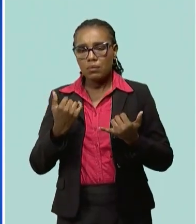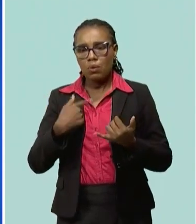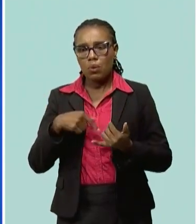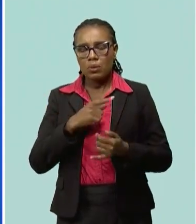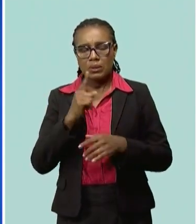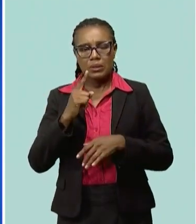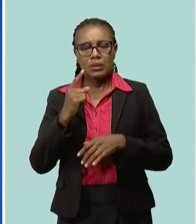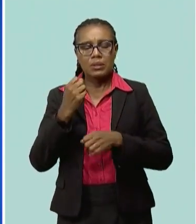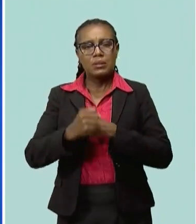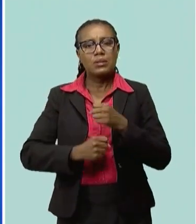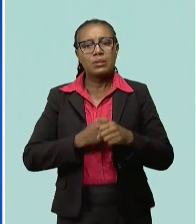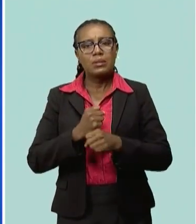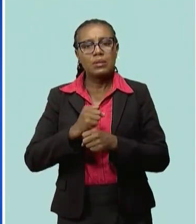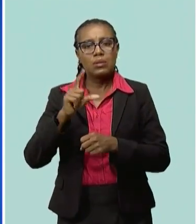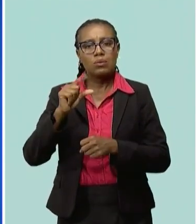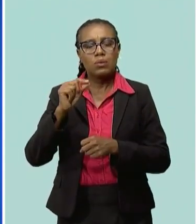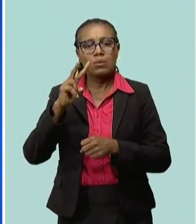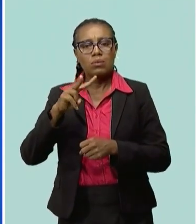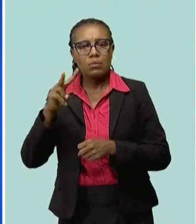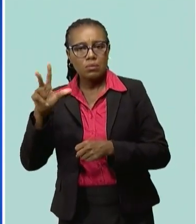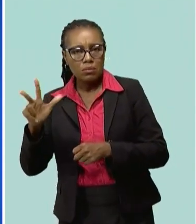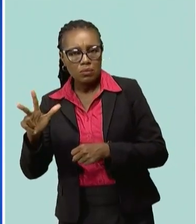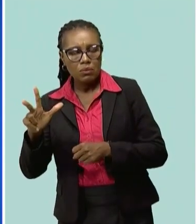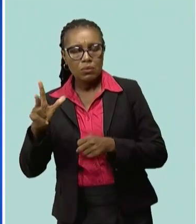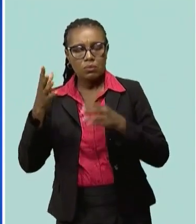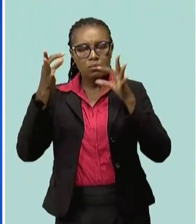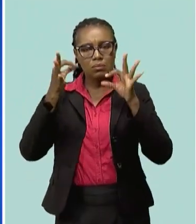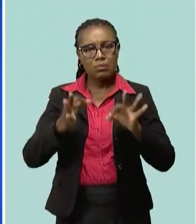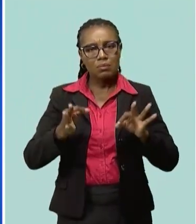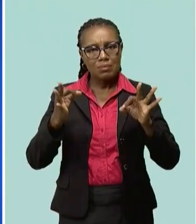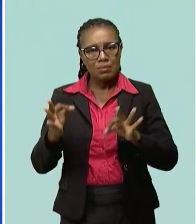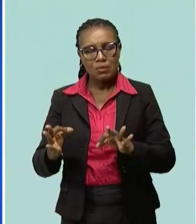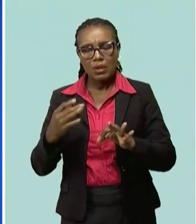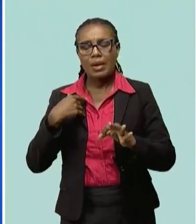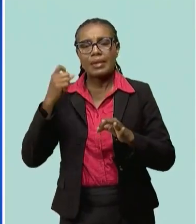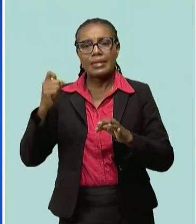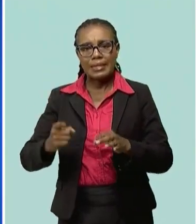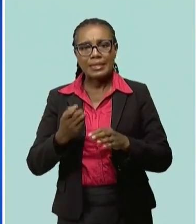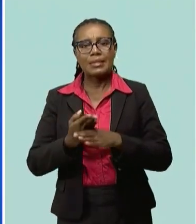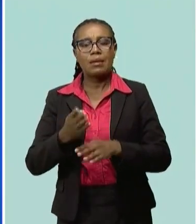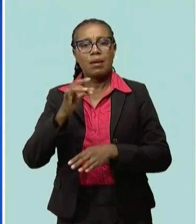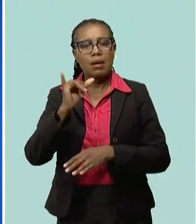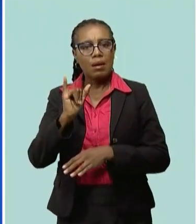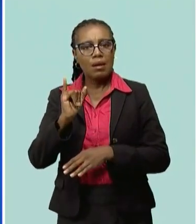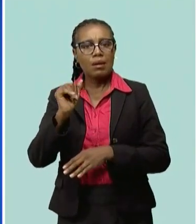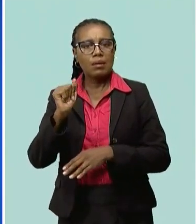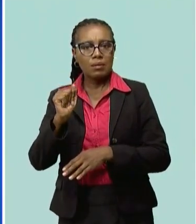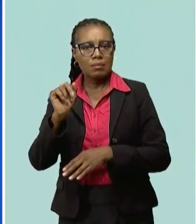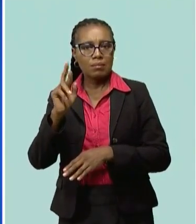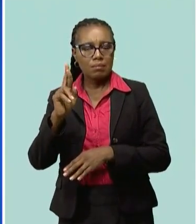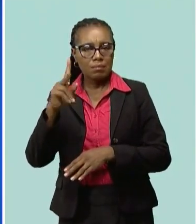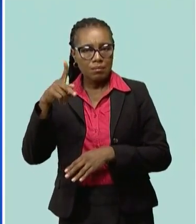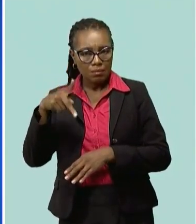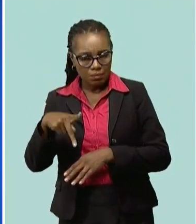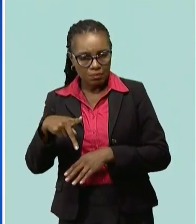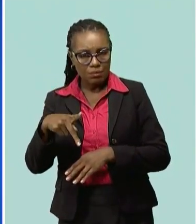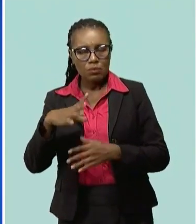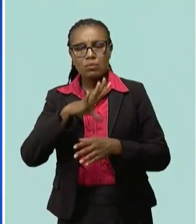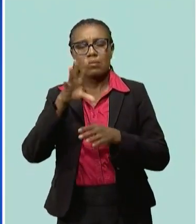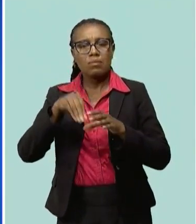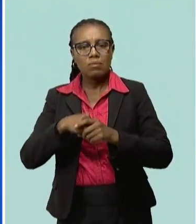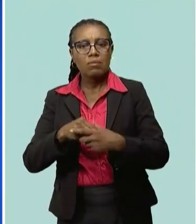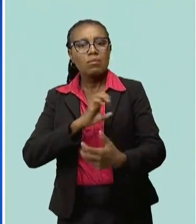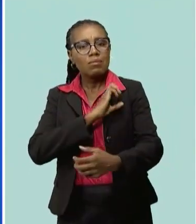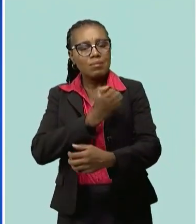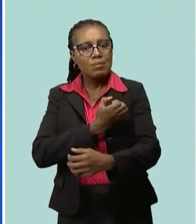where in 2023, we made the decision earlier this year that we needed to update the IIRP, which also gave us our energy mix. And